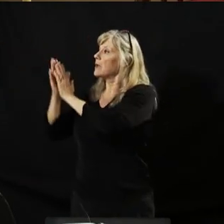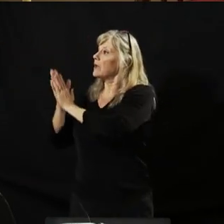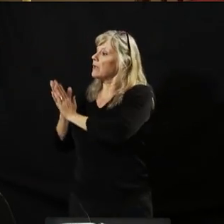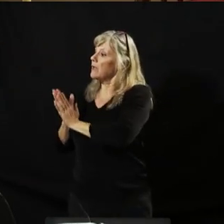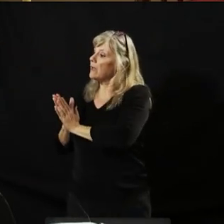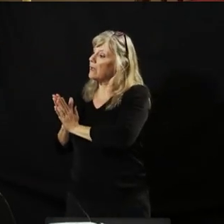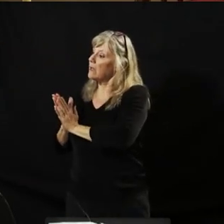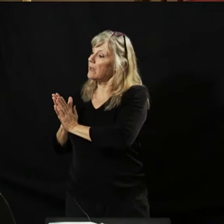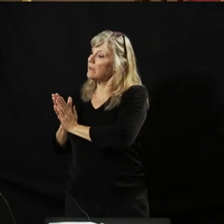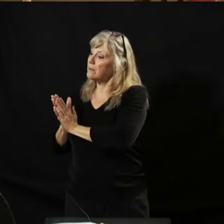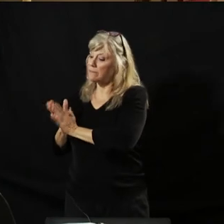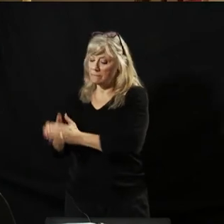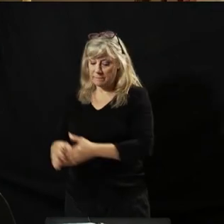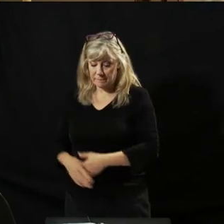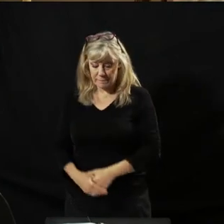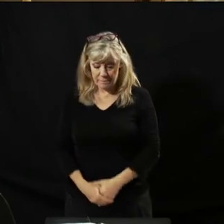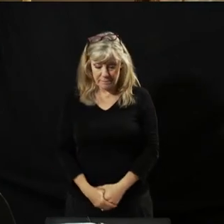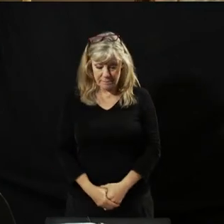Amen.